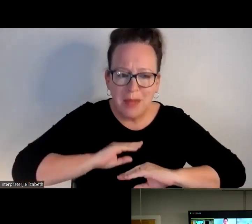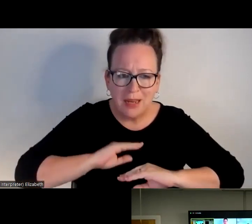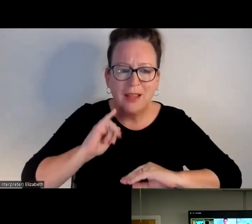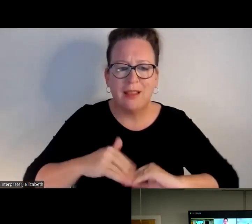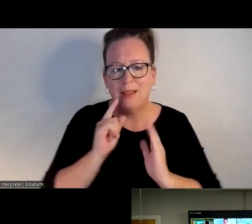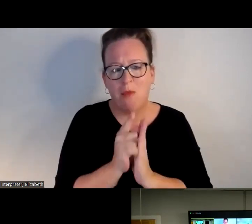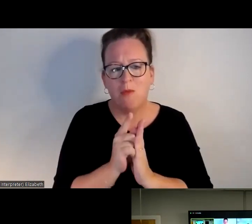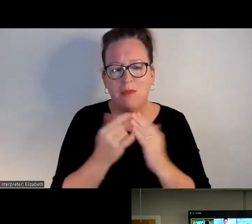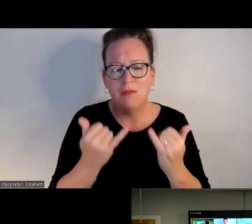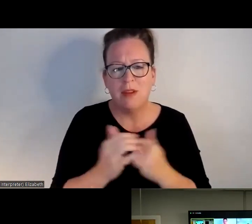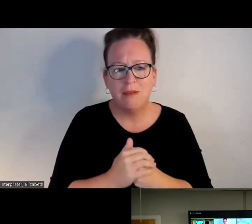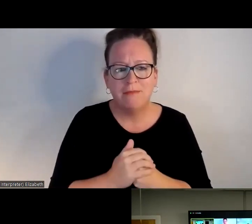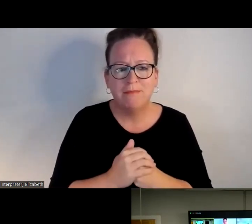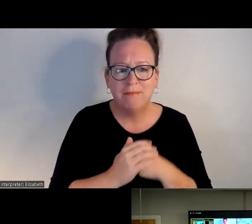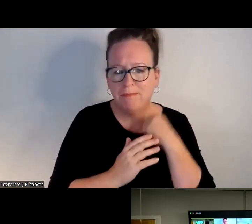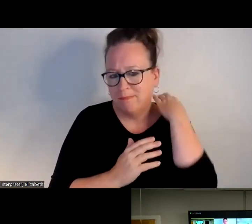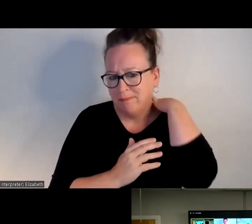in.